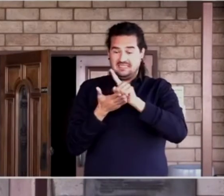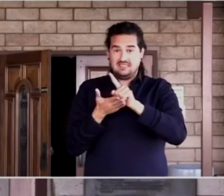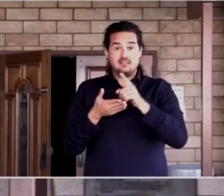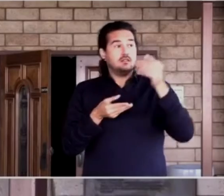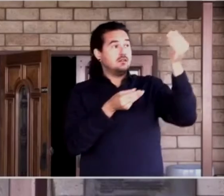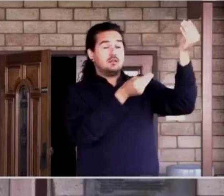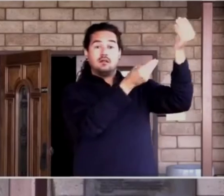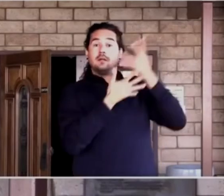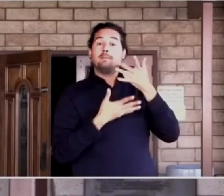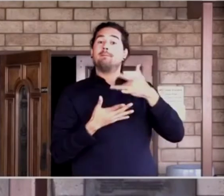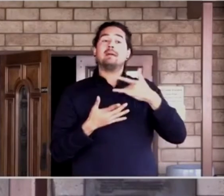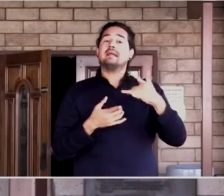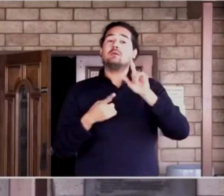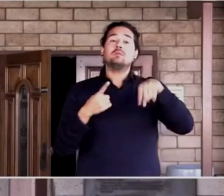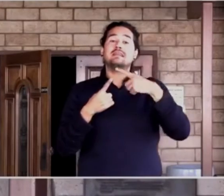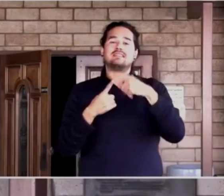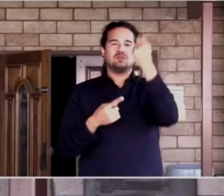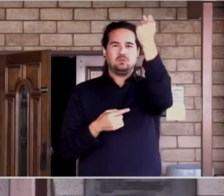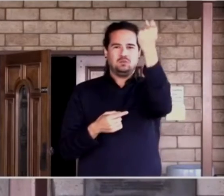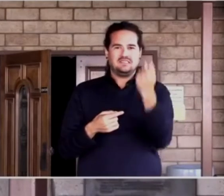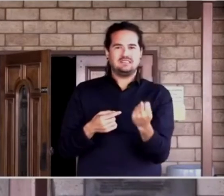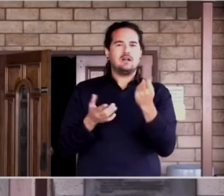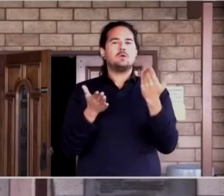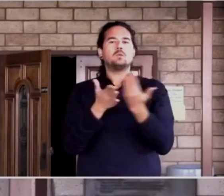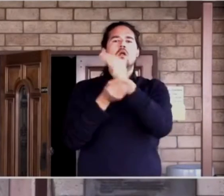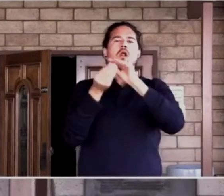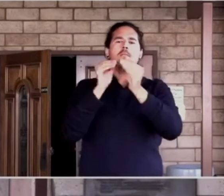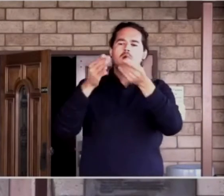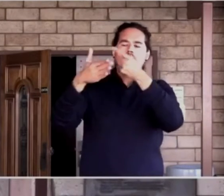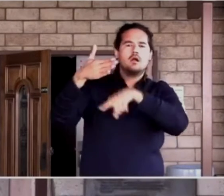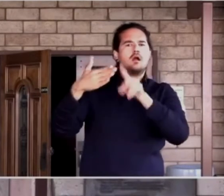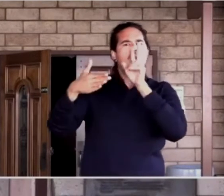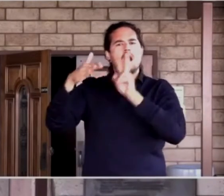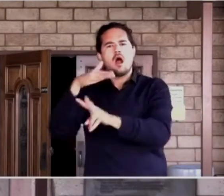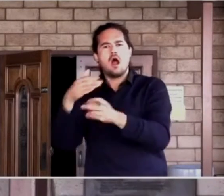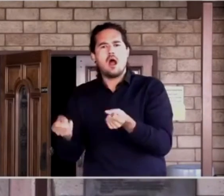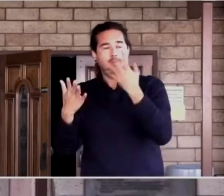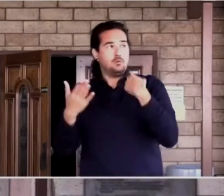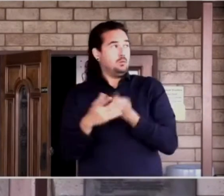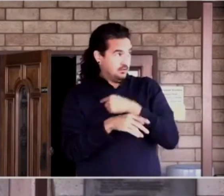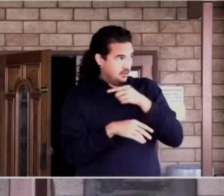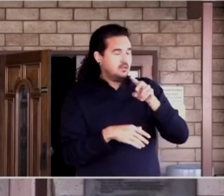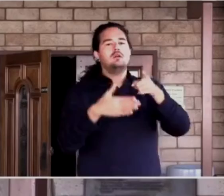to match our allocation with our appointments available for next week.